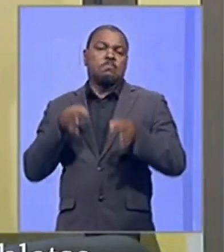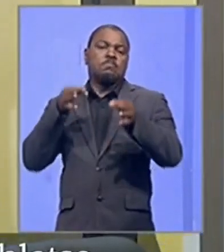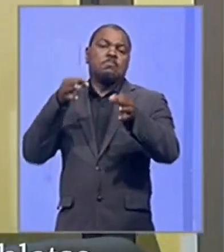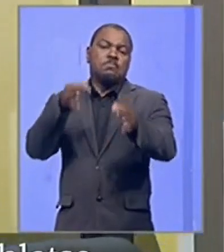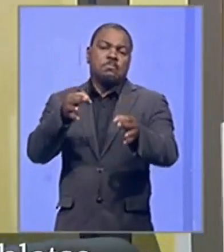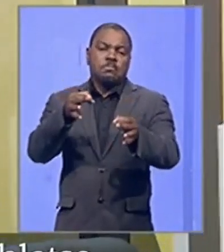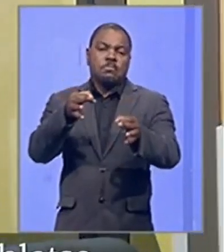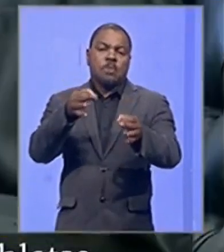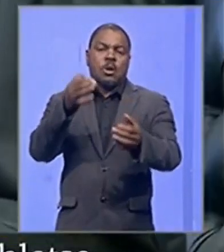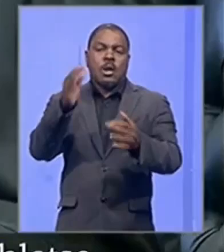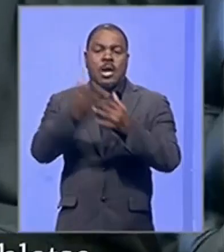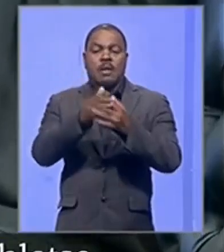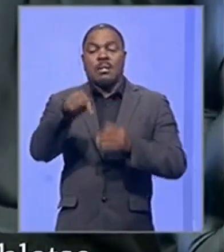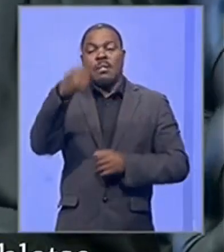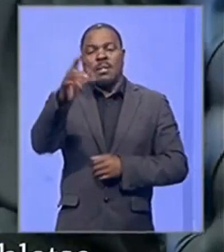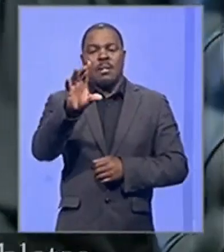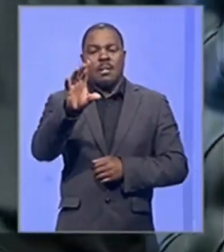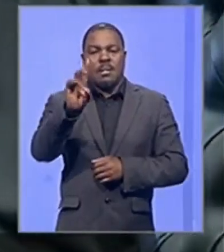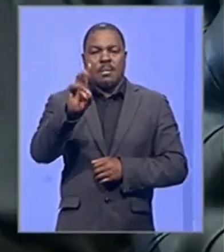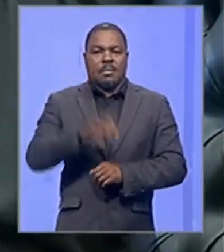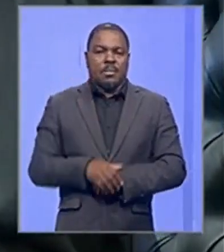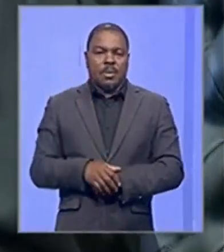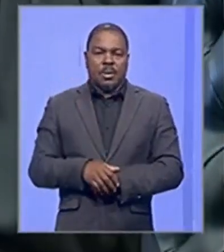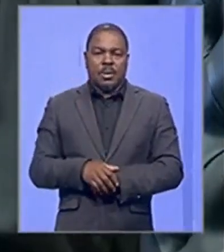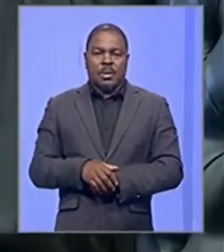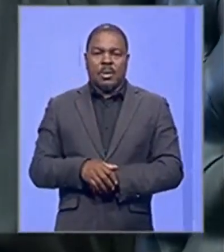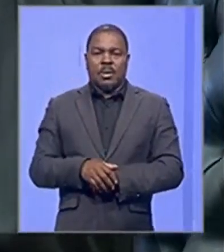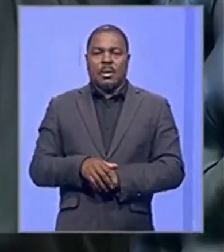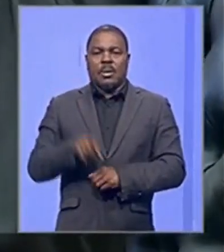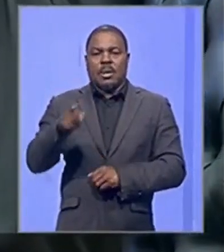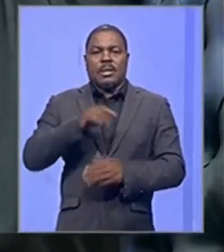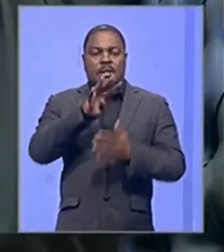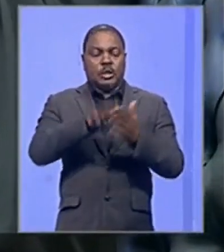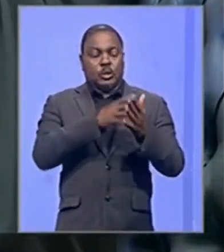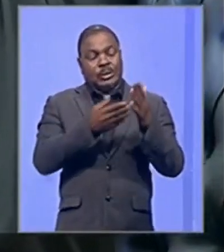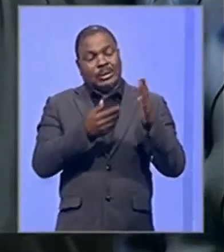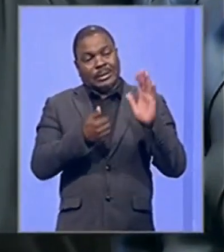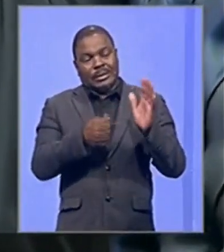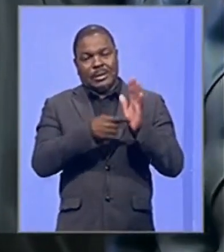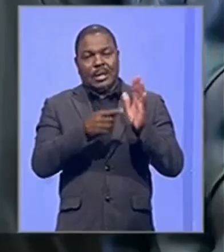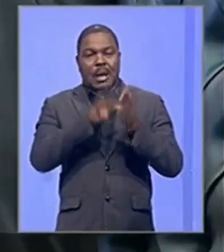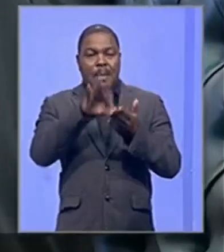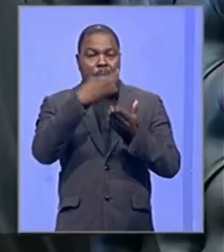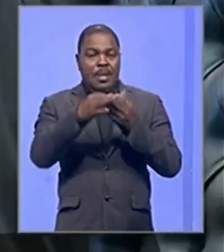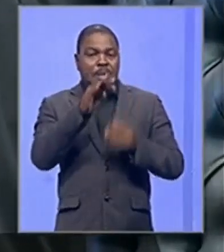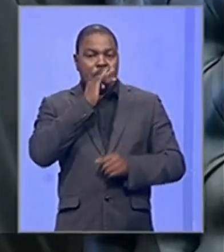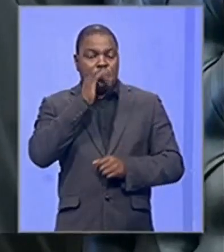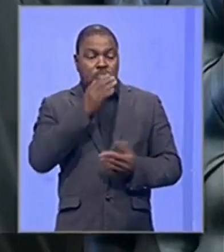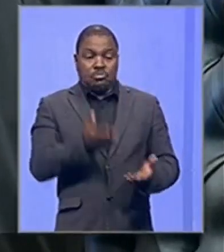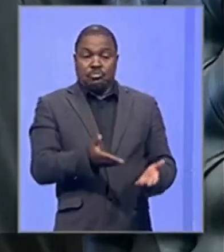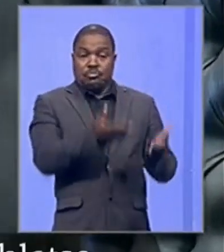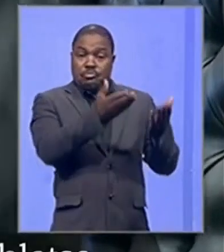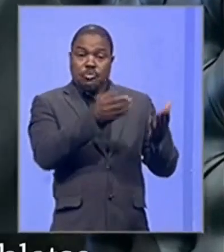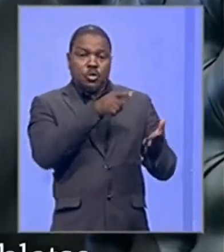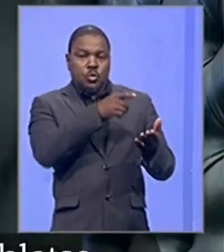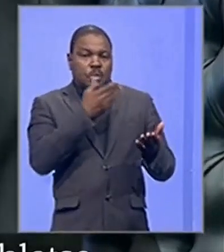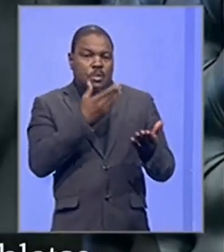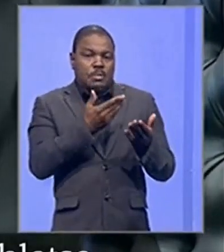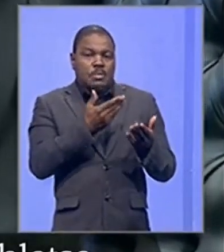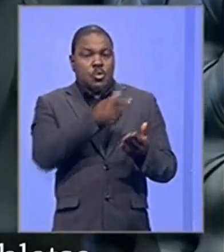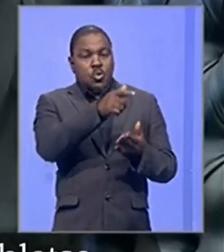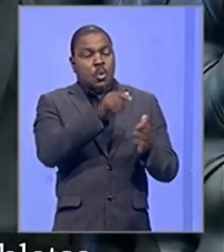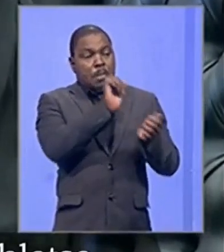ka Laboraro. With regards to a bail application, it marks a Schedule 6 bail application, which means the onus lies on you as the